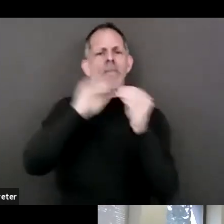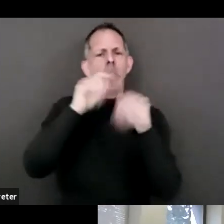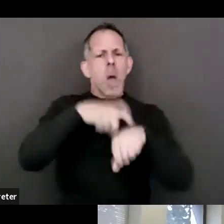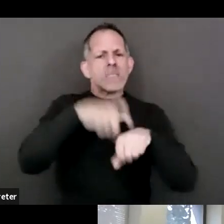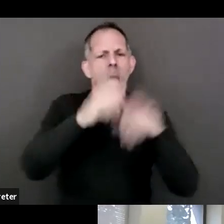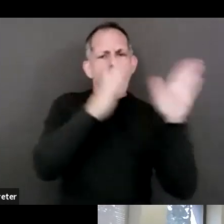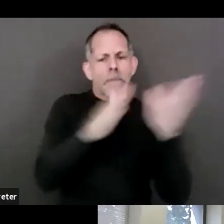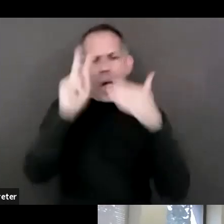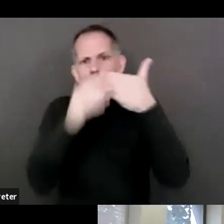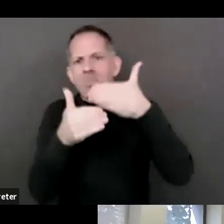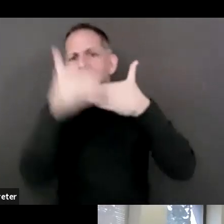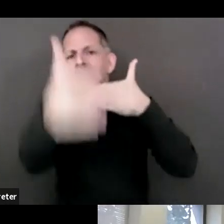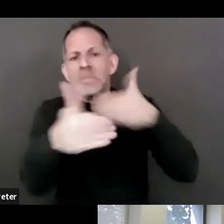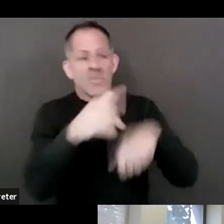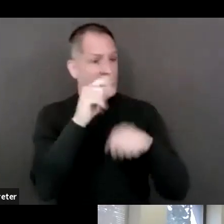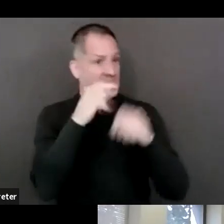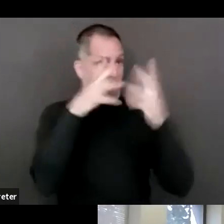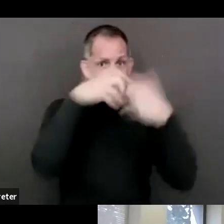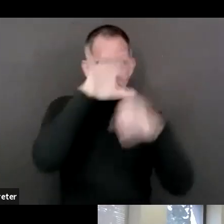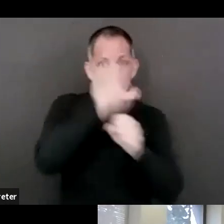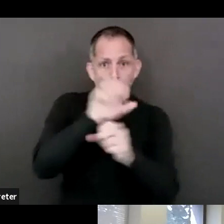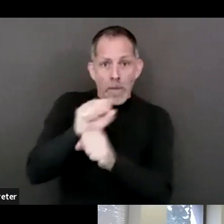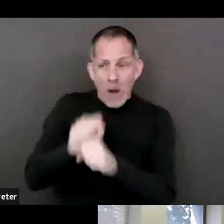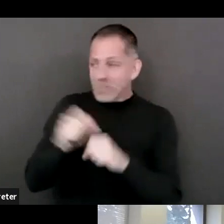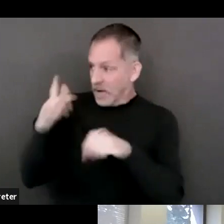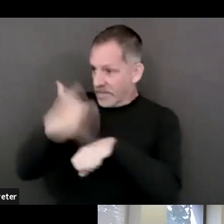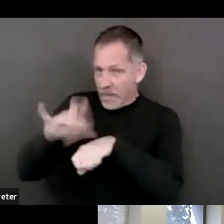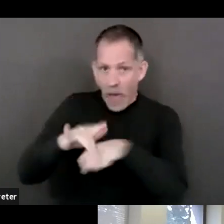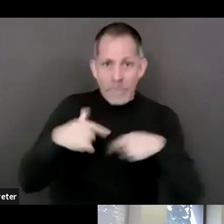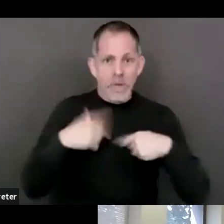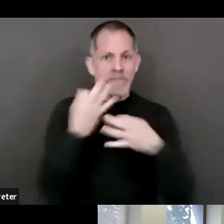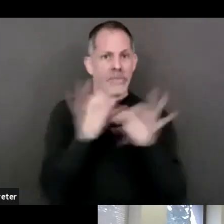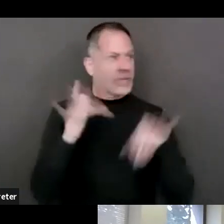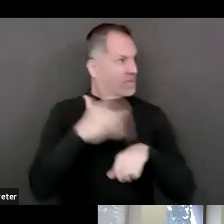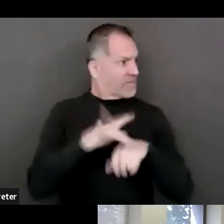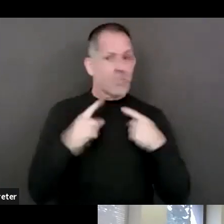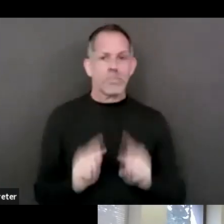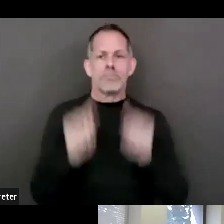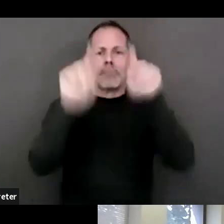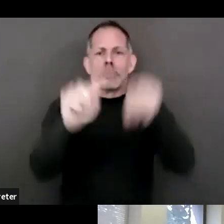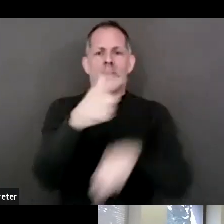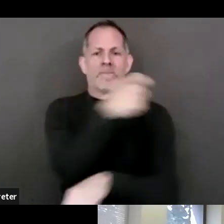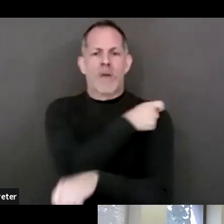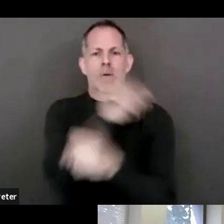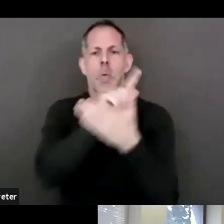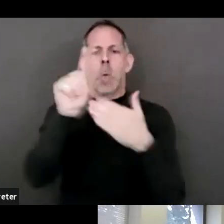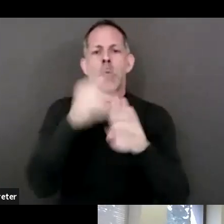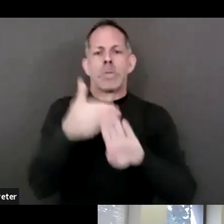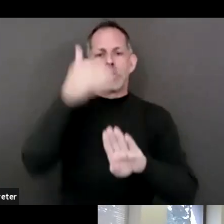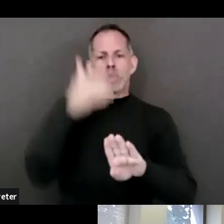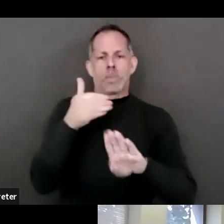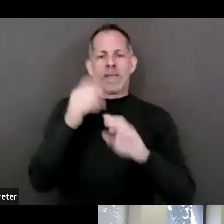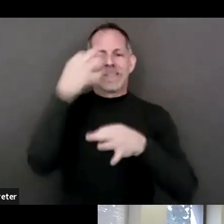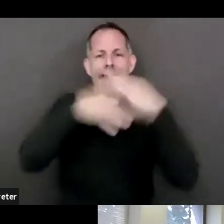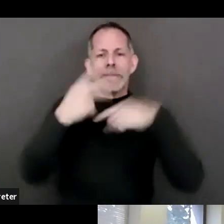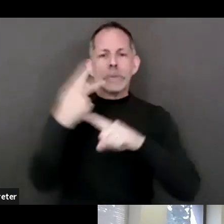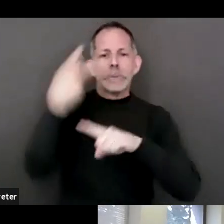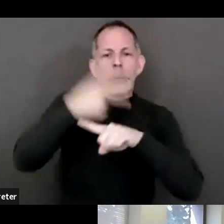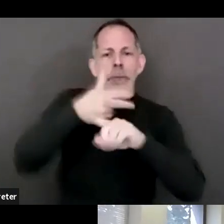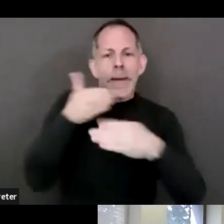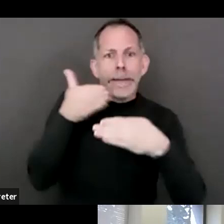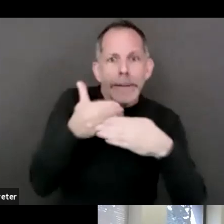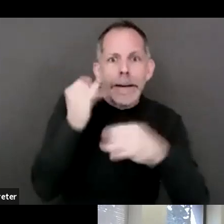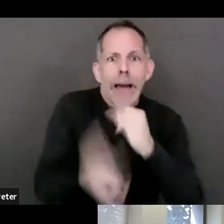post reminders so folks know that these appointments are available throughout the week, but we want to make them available early on so